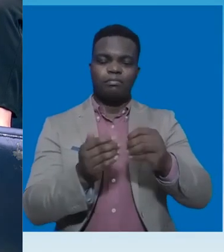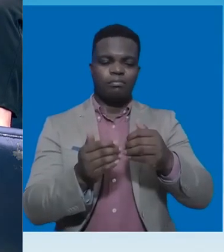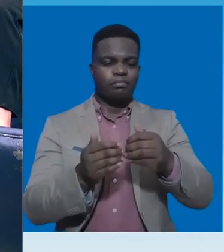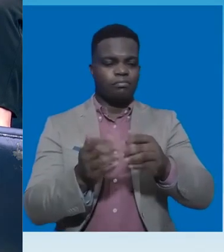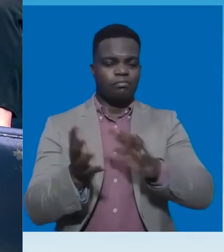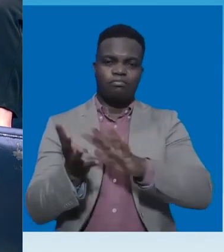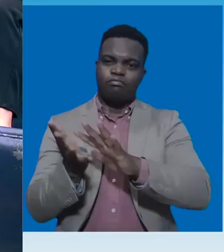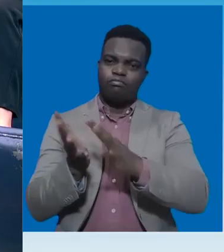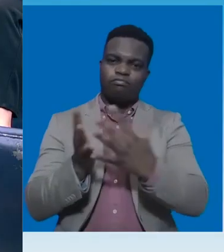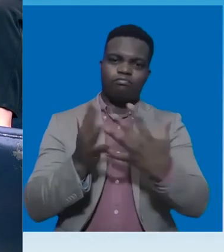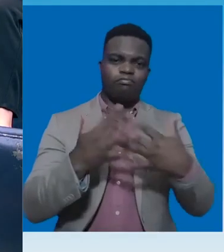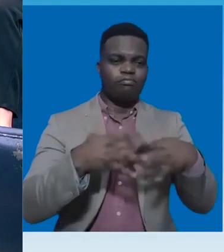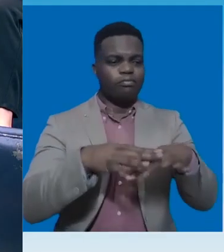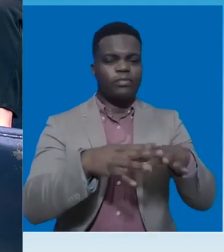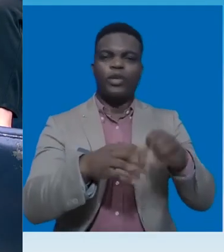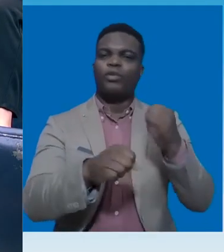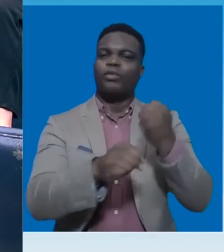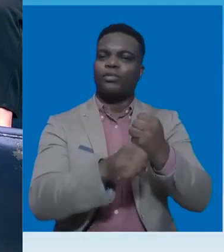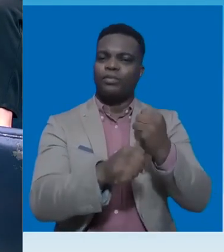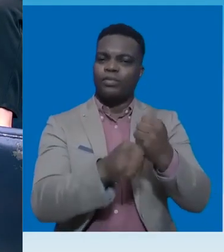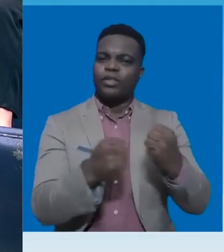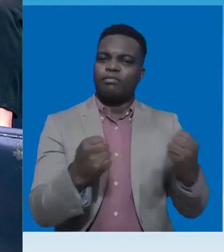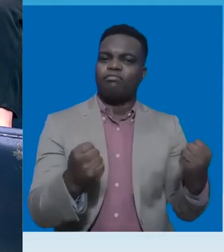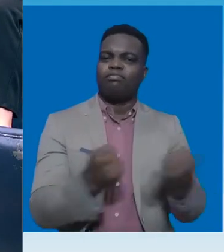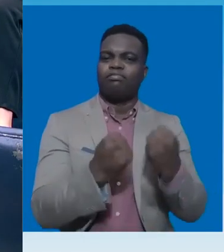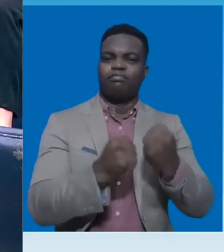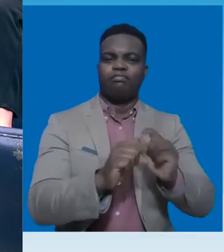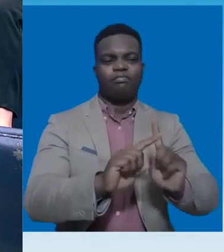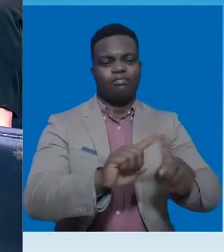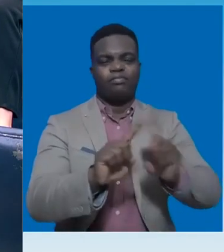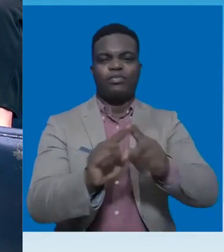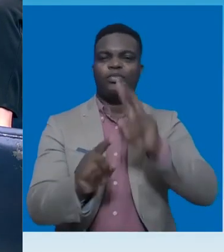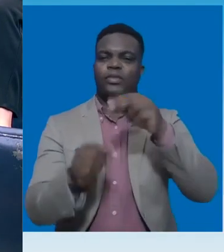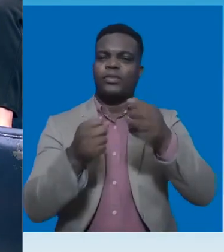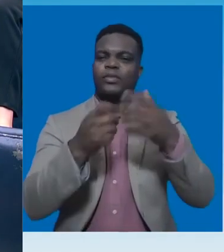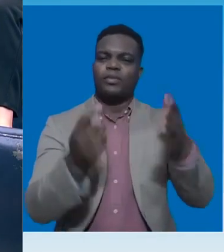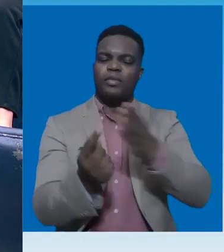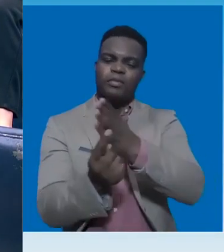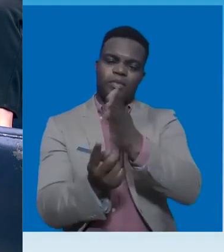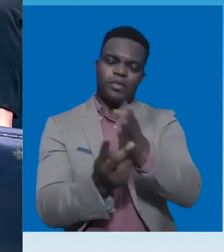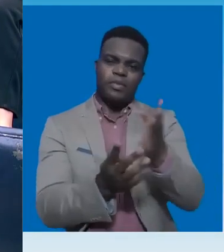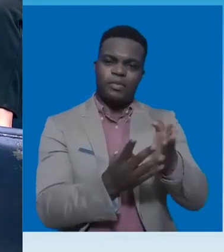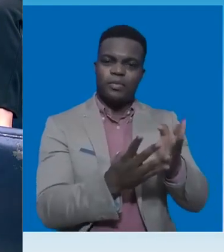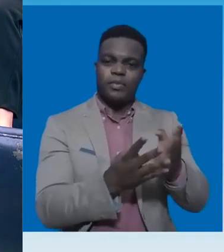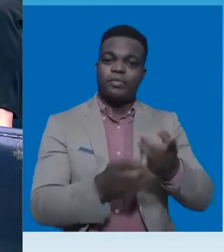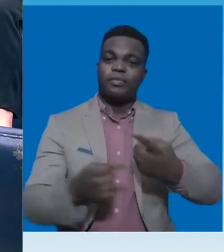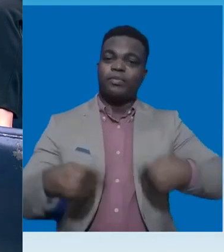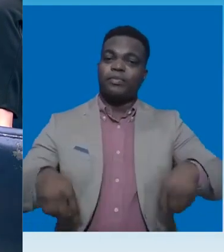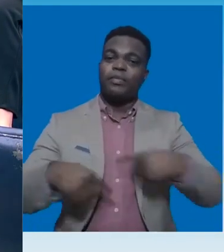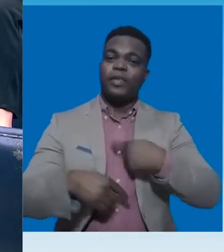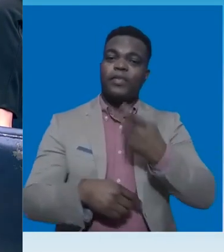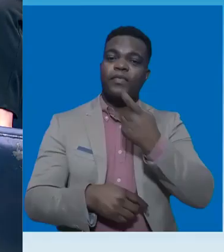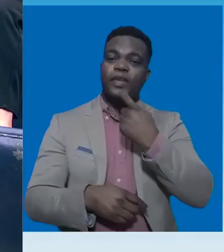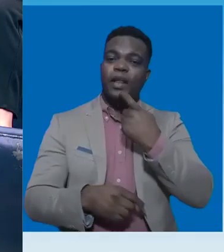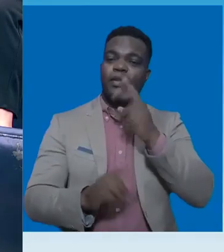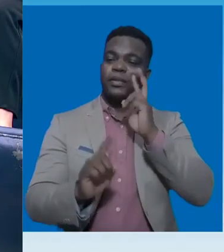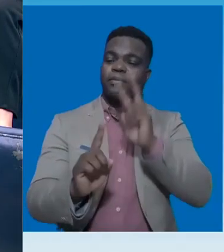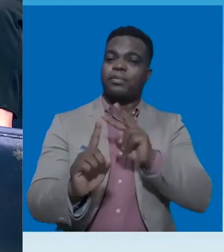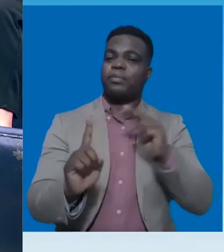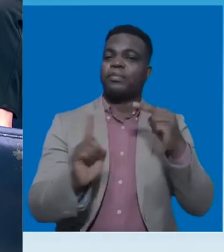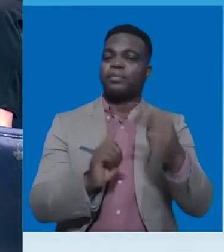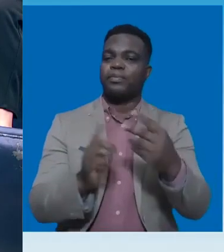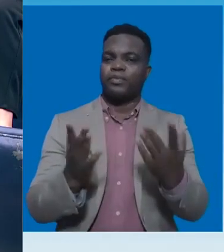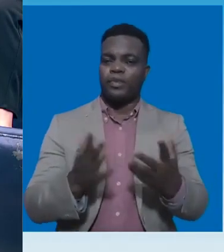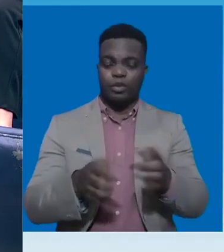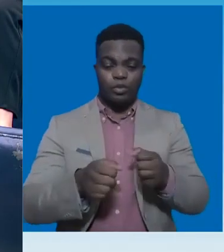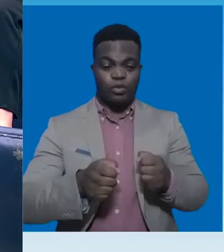UN system. From Finland's perspective, the strategy has been an important driver of change. It